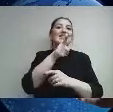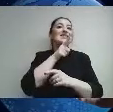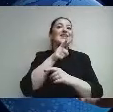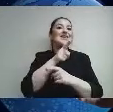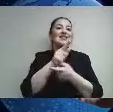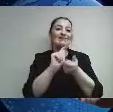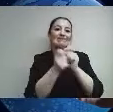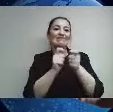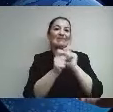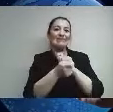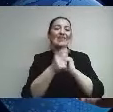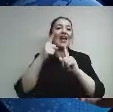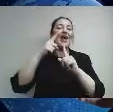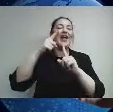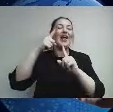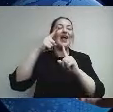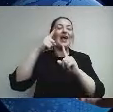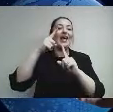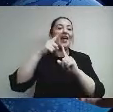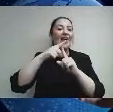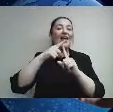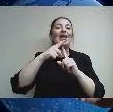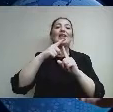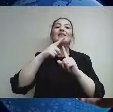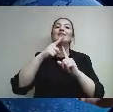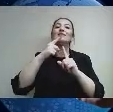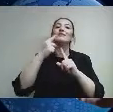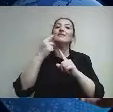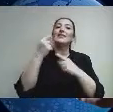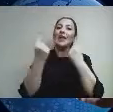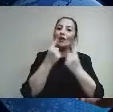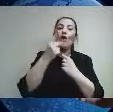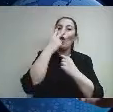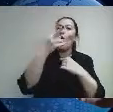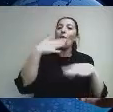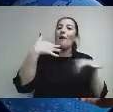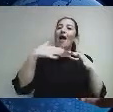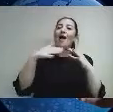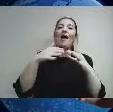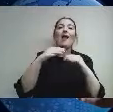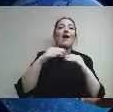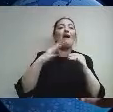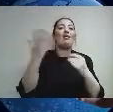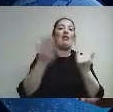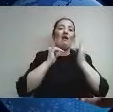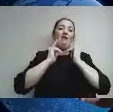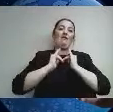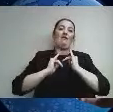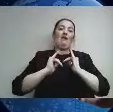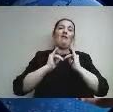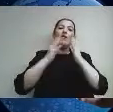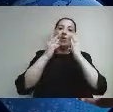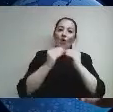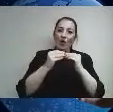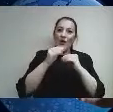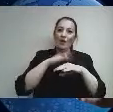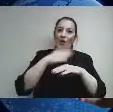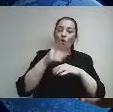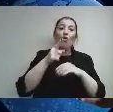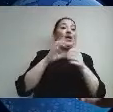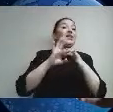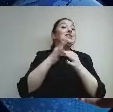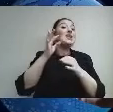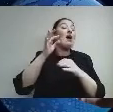audible. Well, how did you think of such a social initiative? How did you create this success story? We are curious about